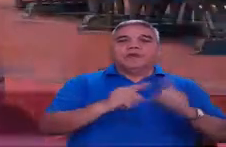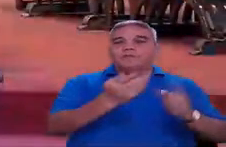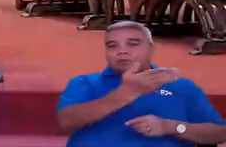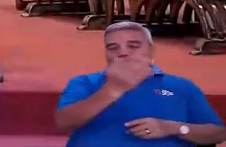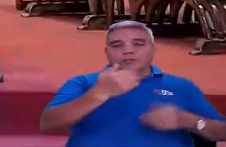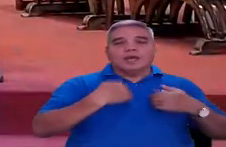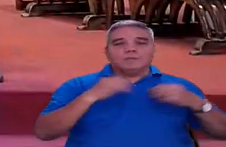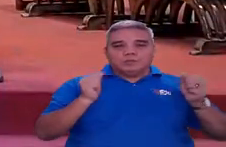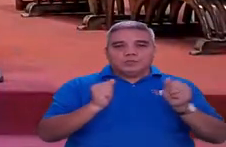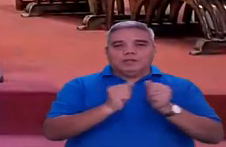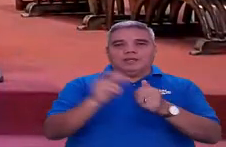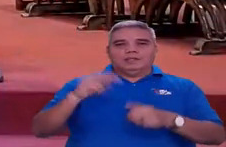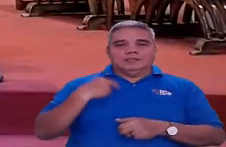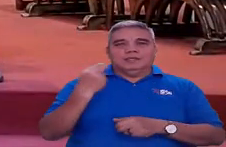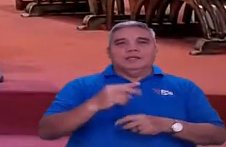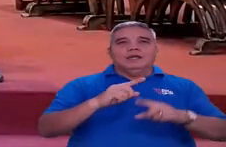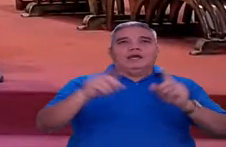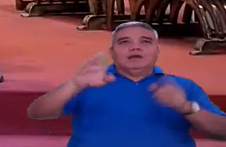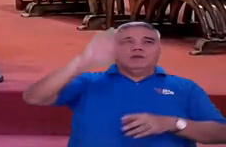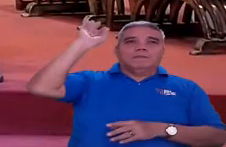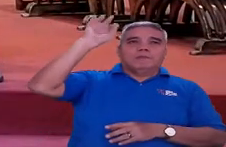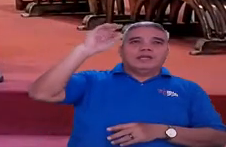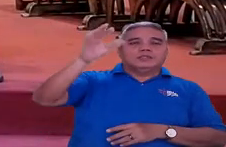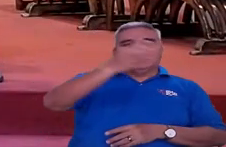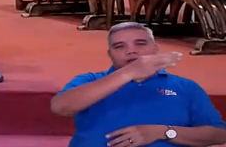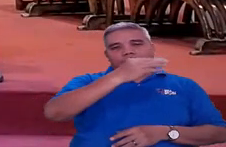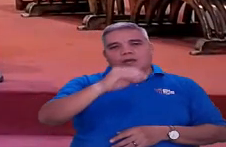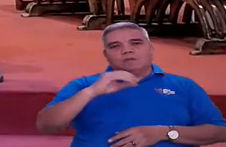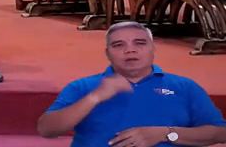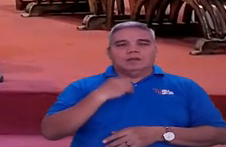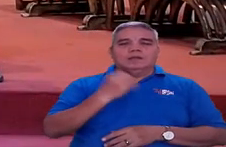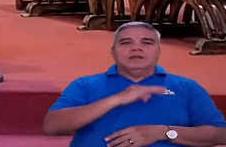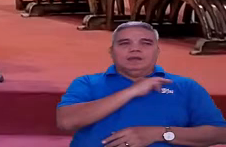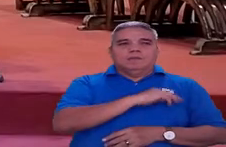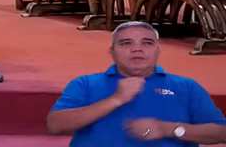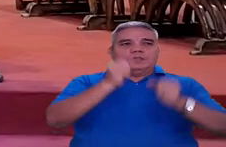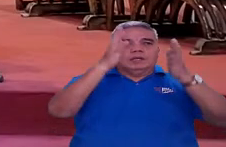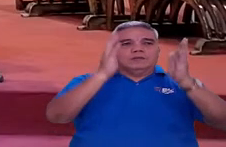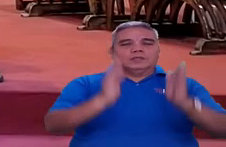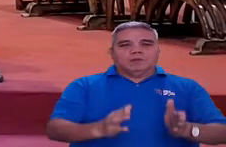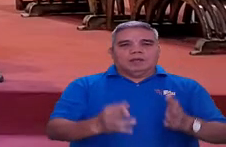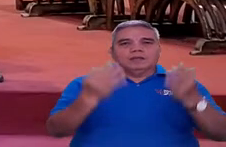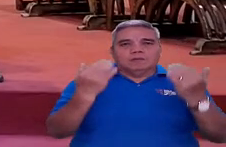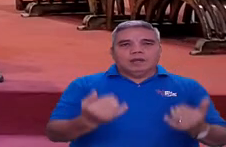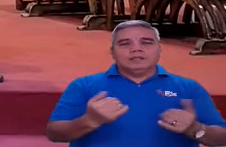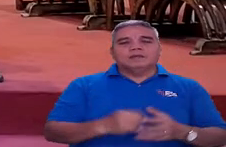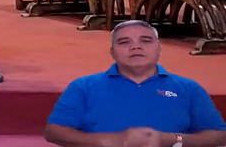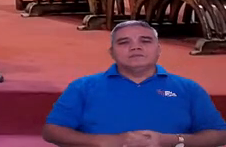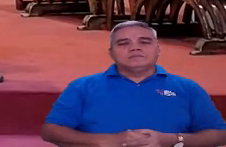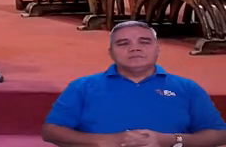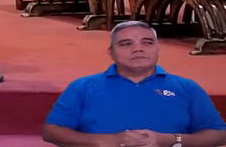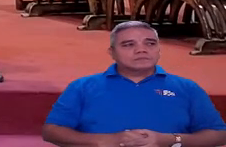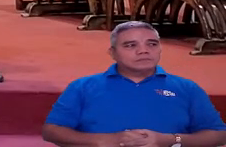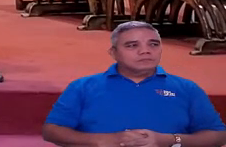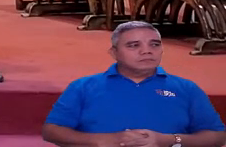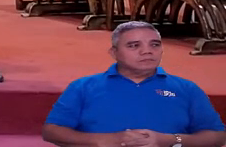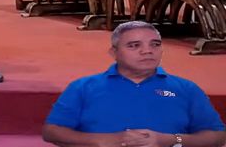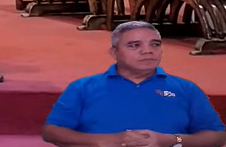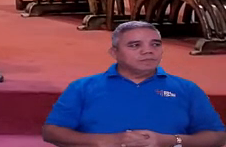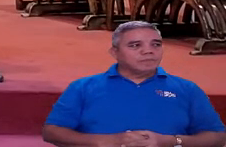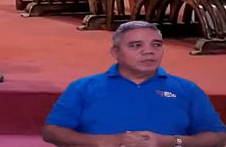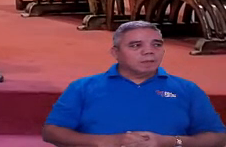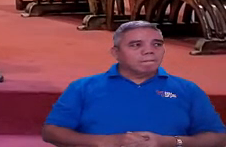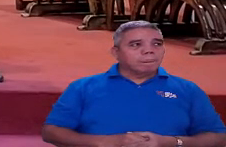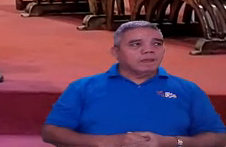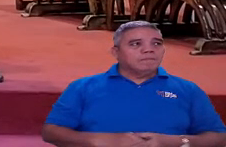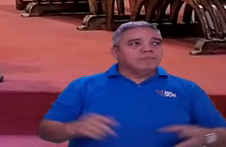for those that have joined us, our pastors and our missionaries as well, all right? Before we sing, these are the